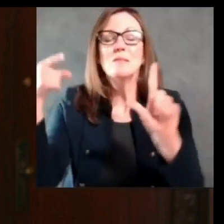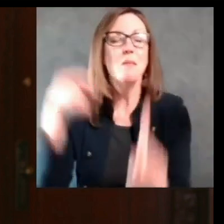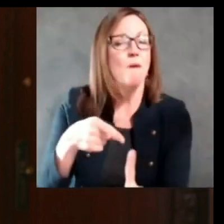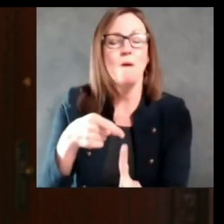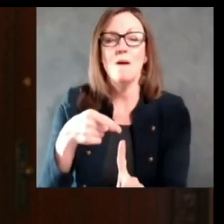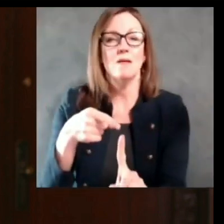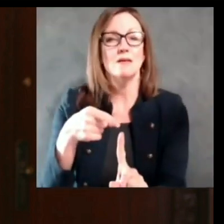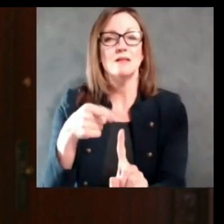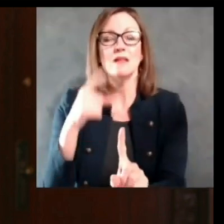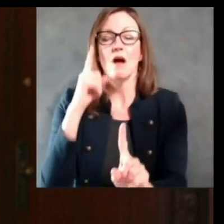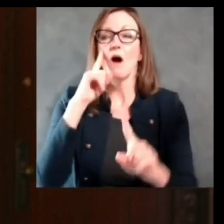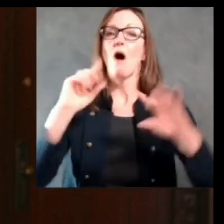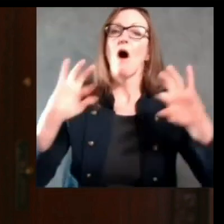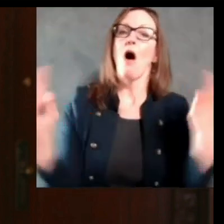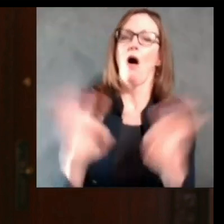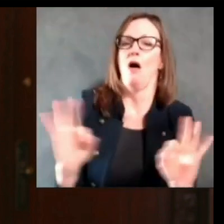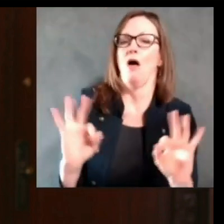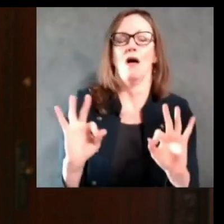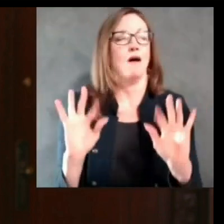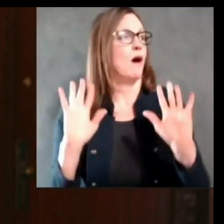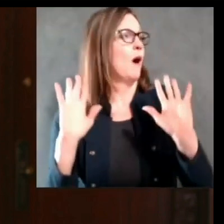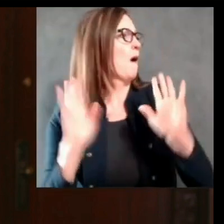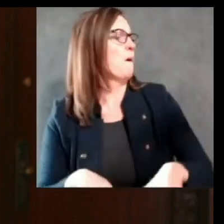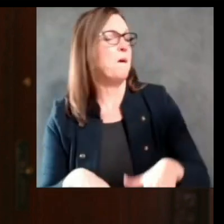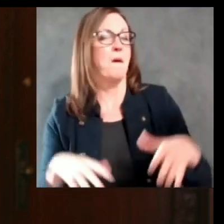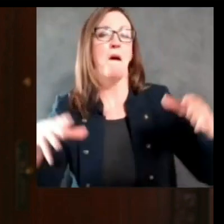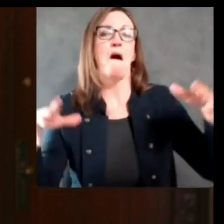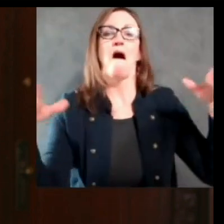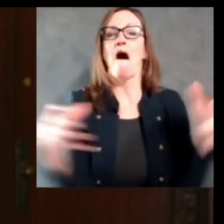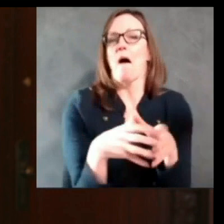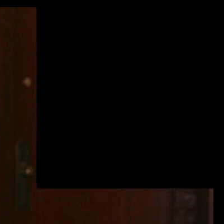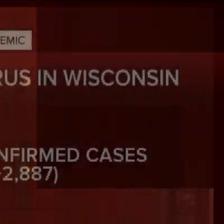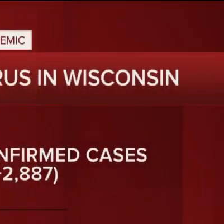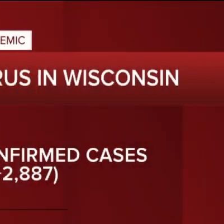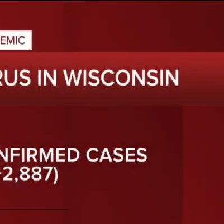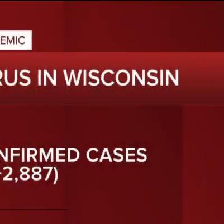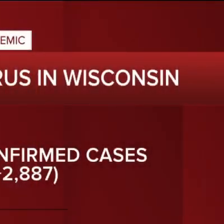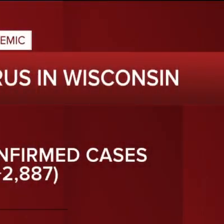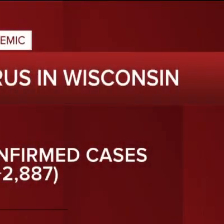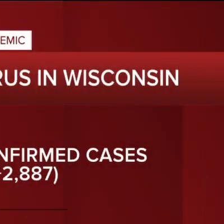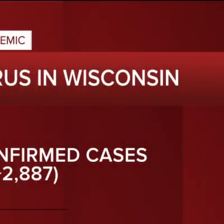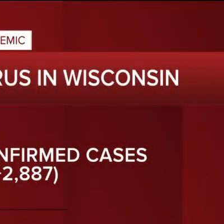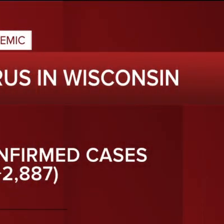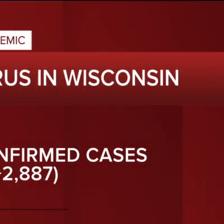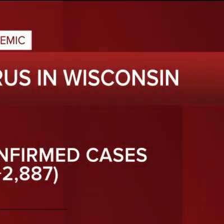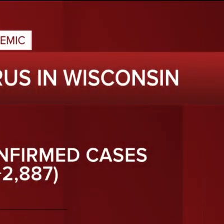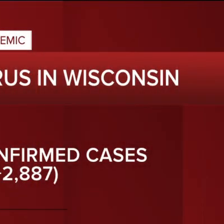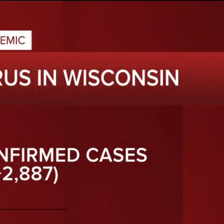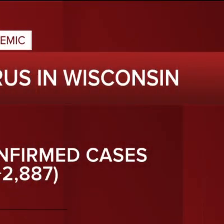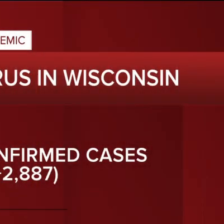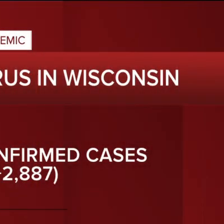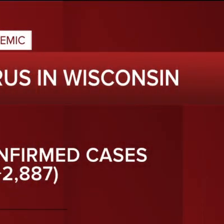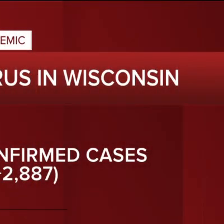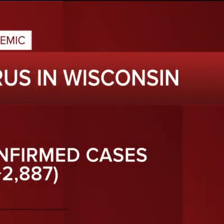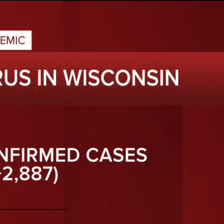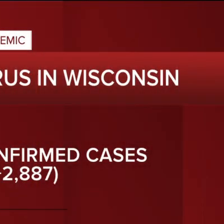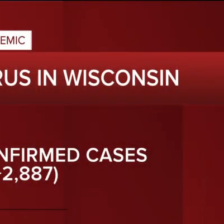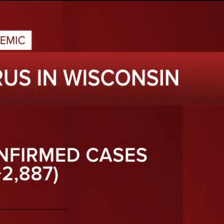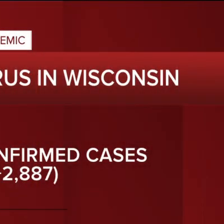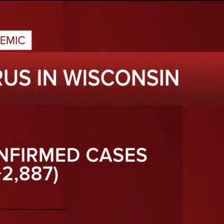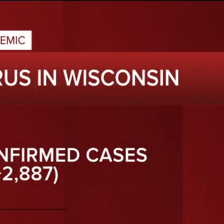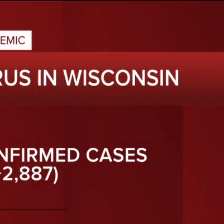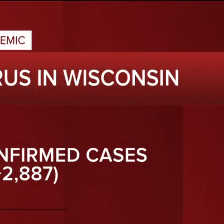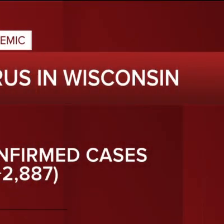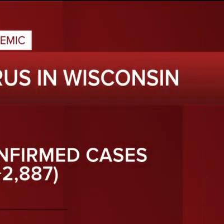usual. We have to get back to the basics in fighting this virus. That was Governor Tony Evers this afternoon making